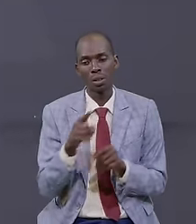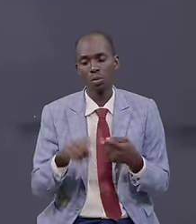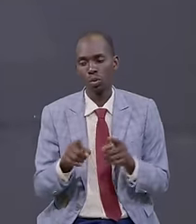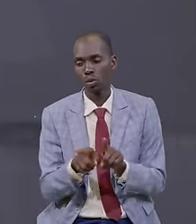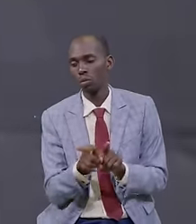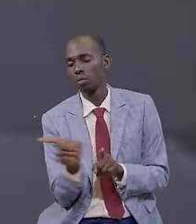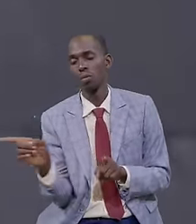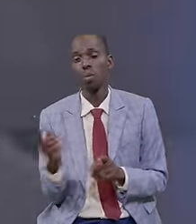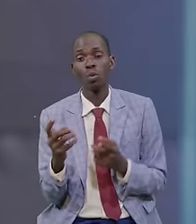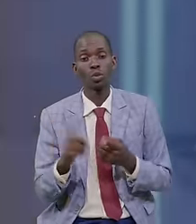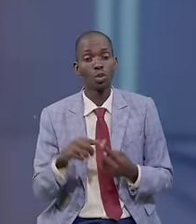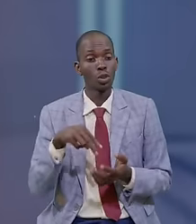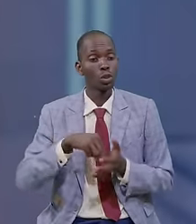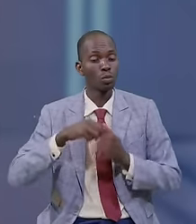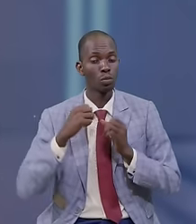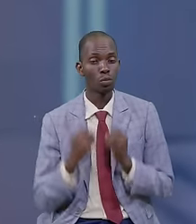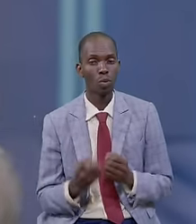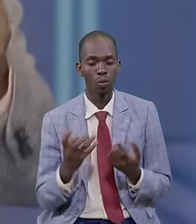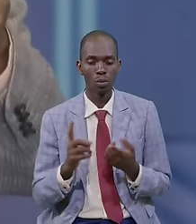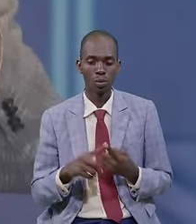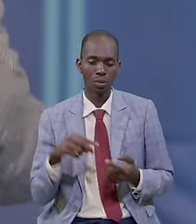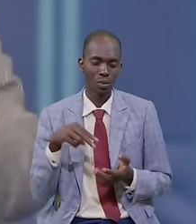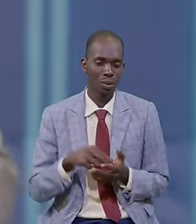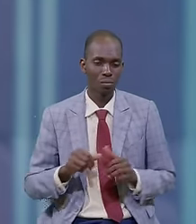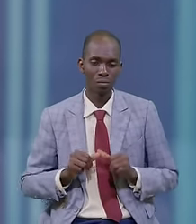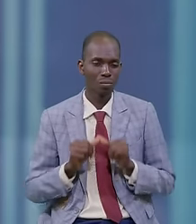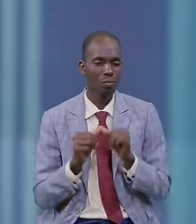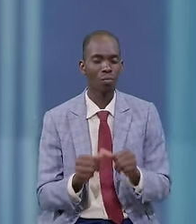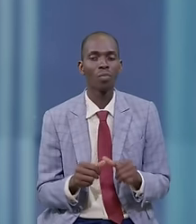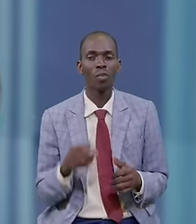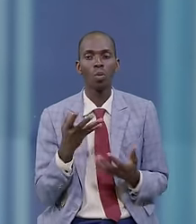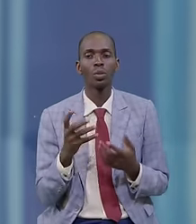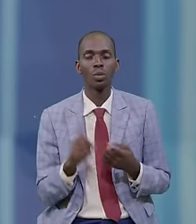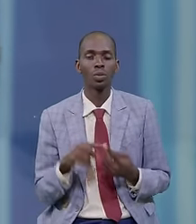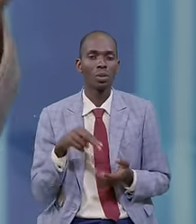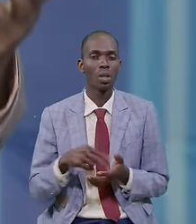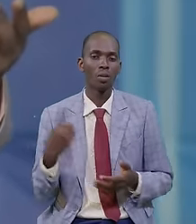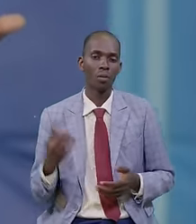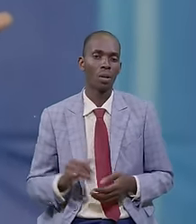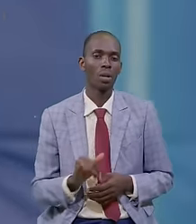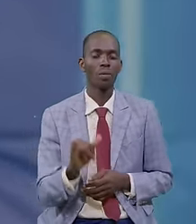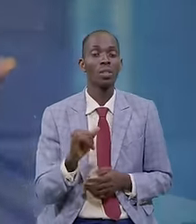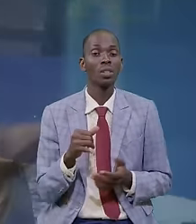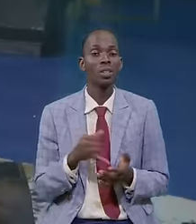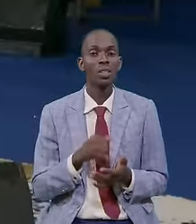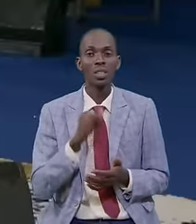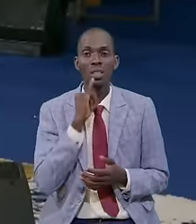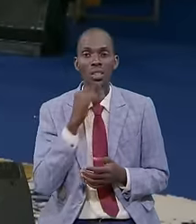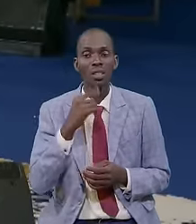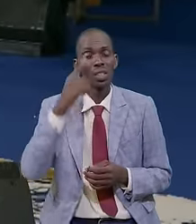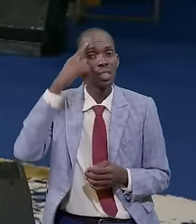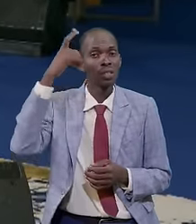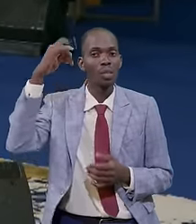firm. He wants to stand fast. He wants to stand forever. It's the dream that creates